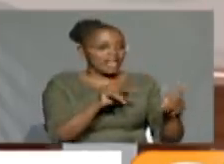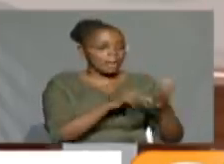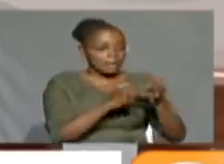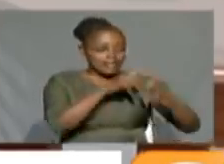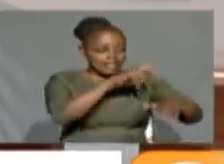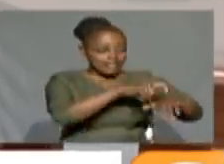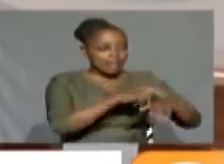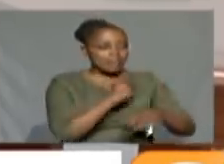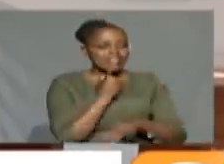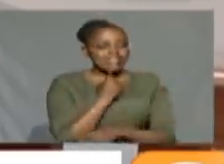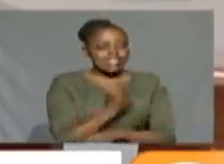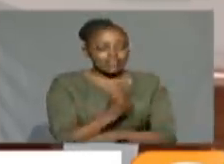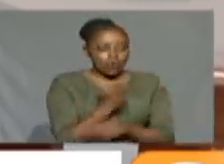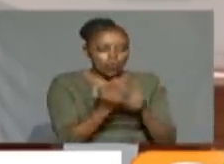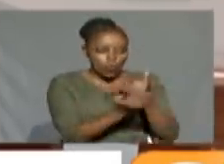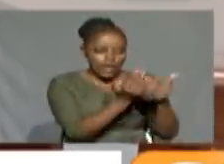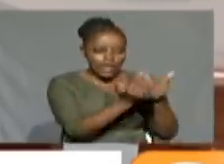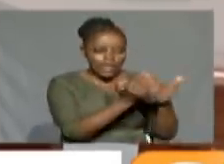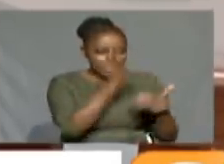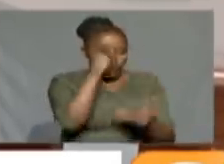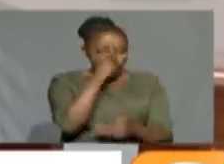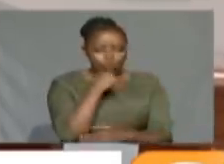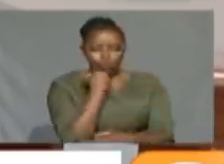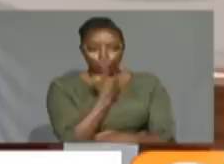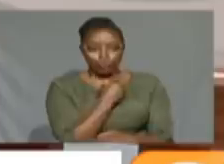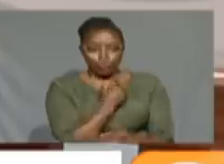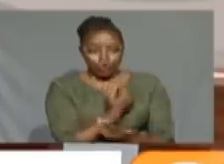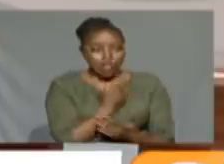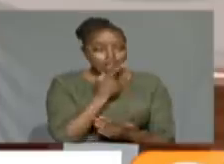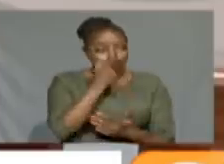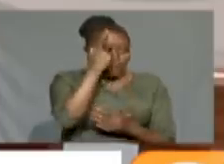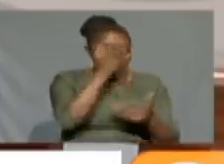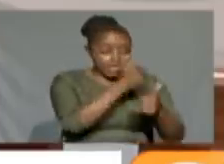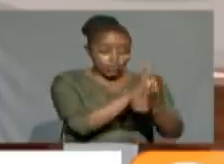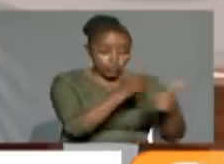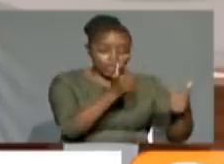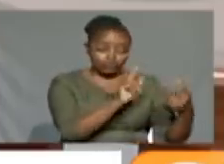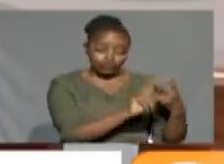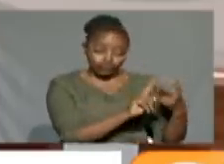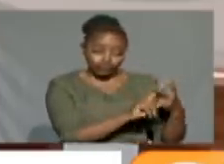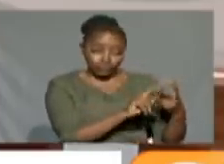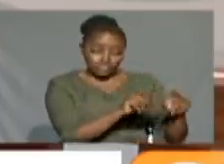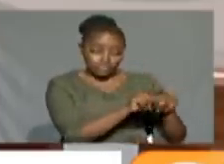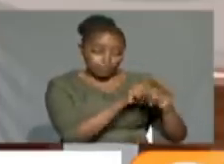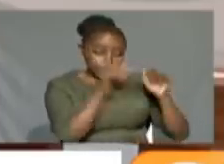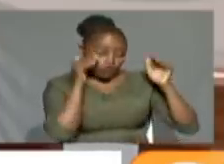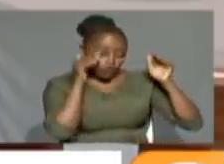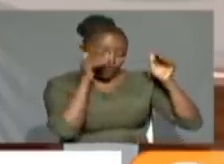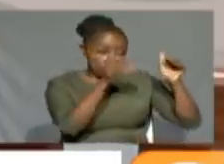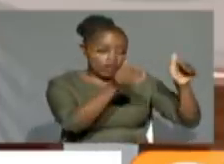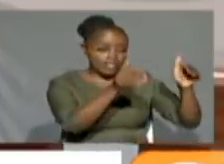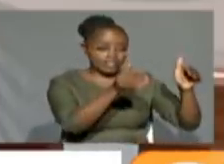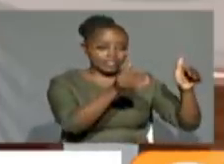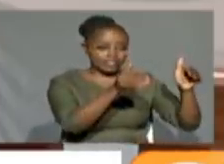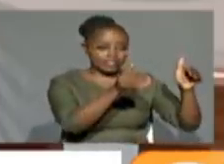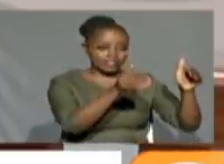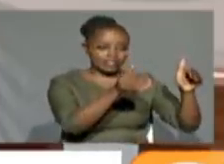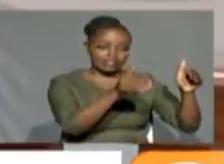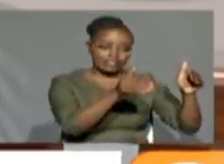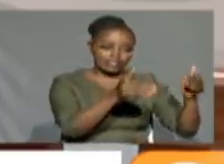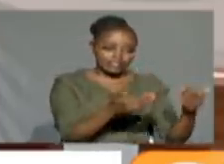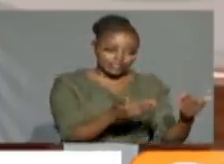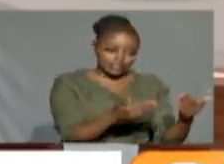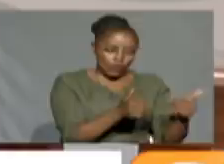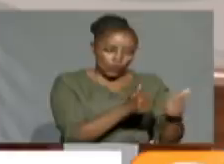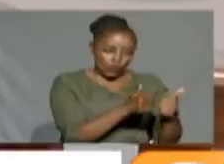are saying we took care of our parents very well. We have looked after ourselves